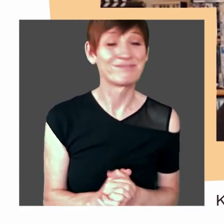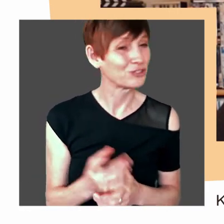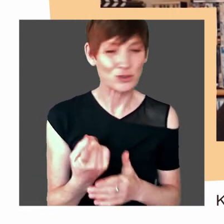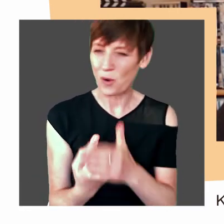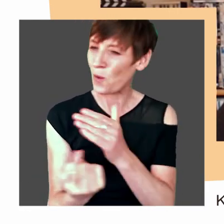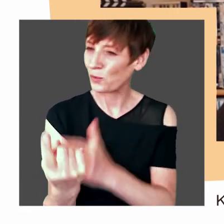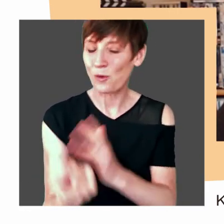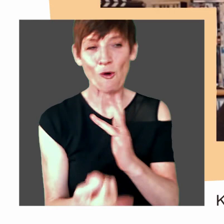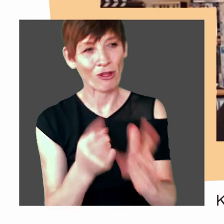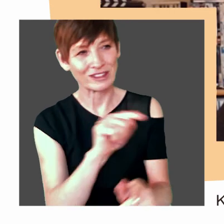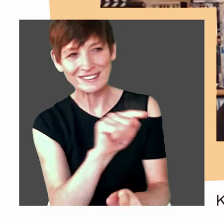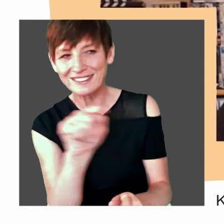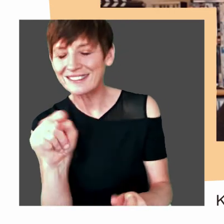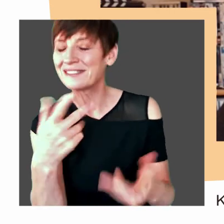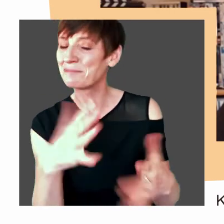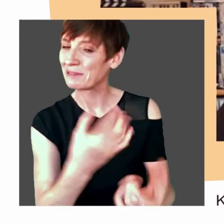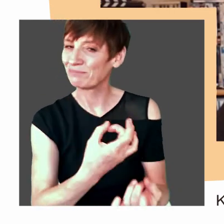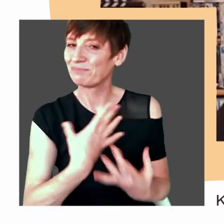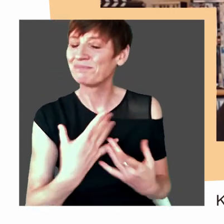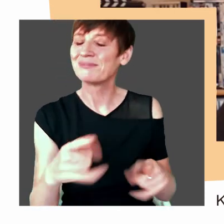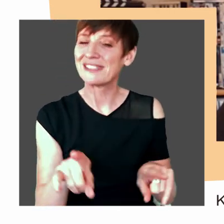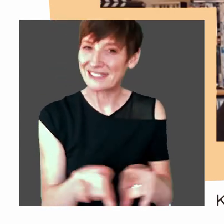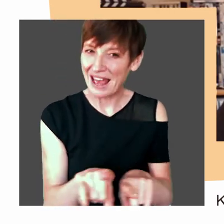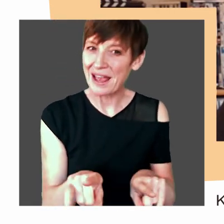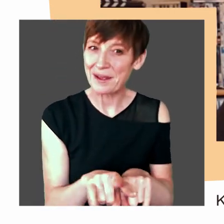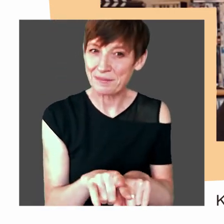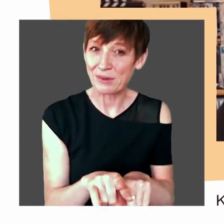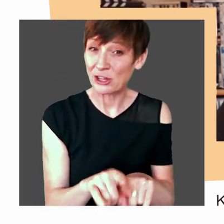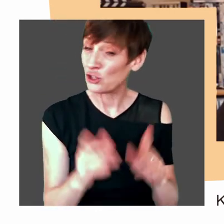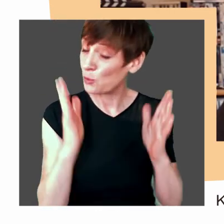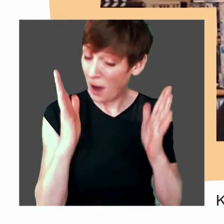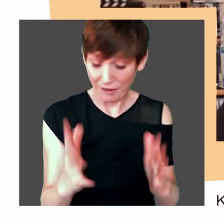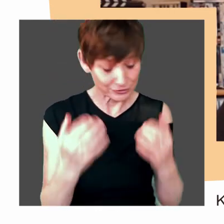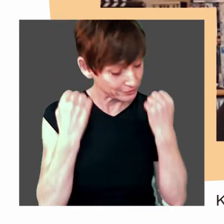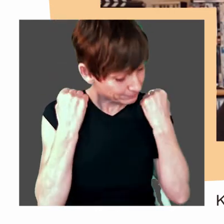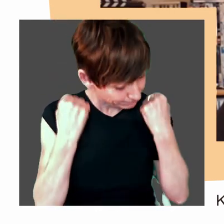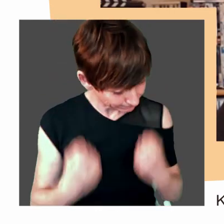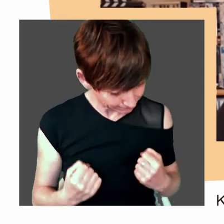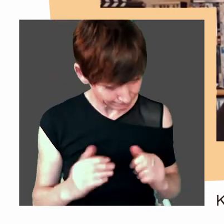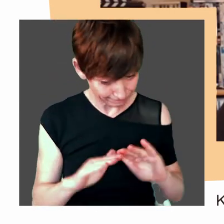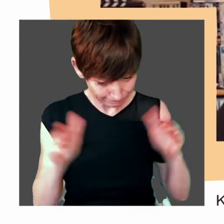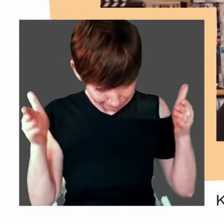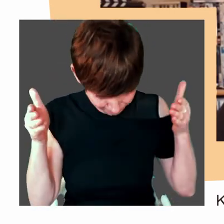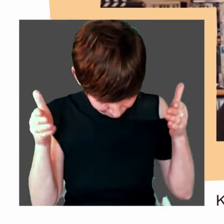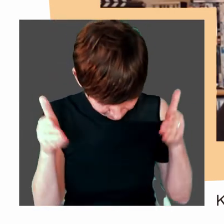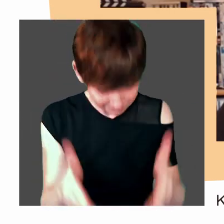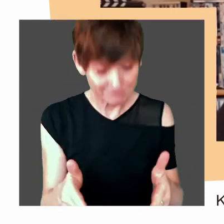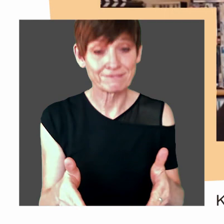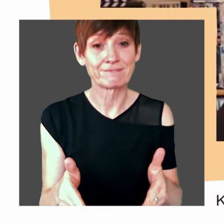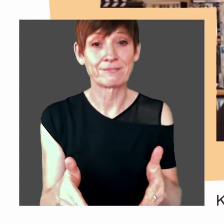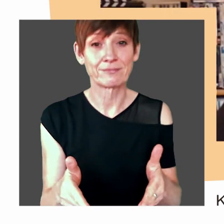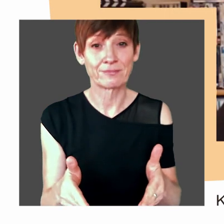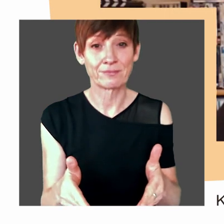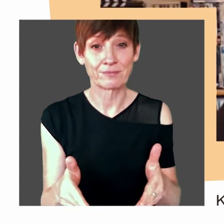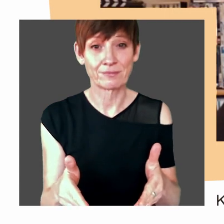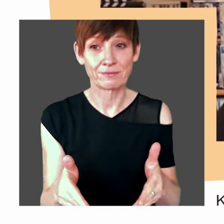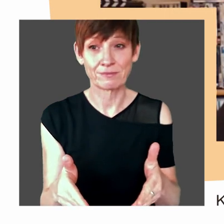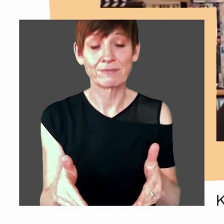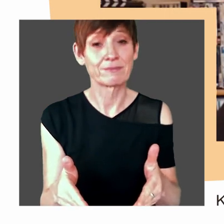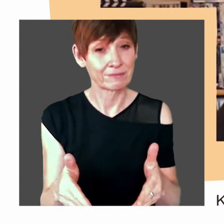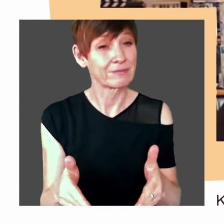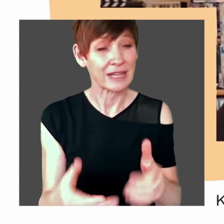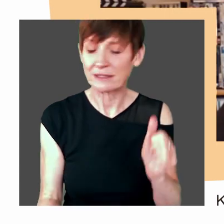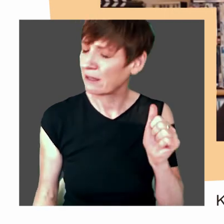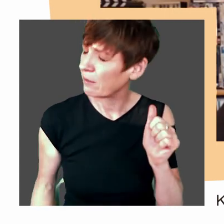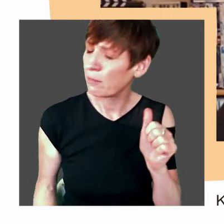people before. And I think that is something, having that dogged determinism and a singularity of vision is something that is really,